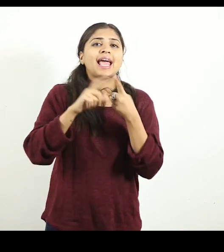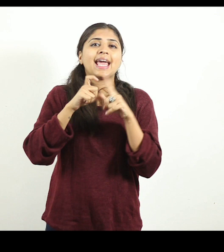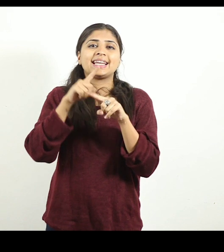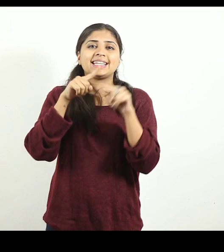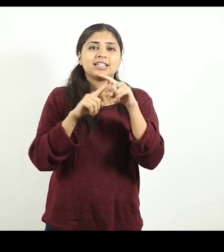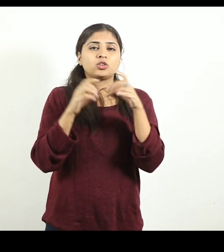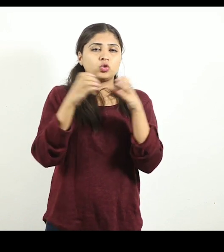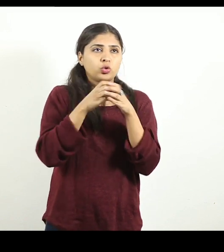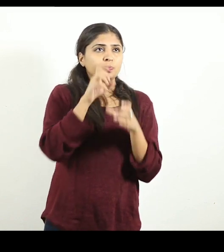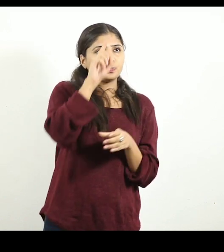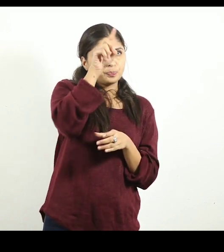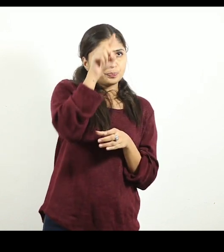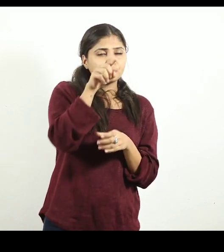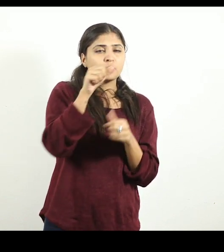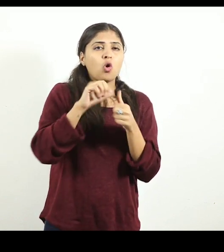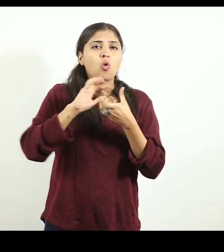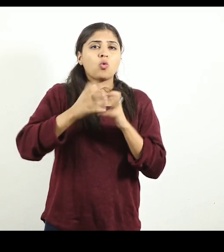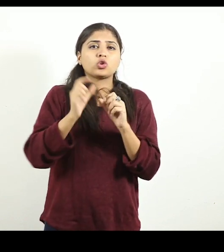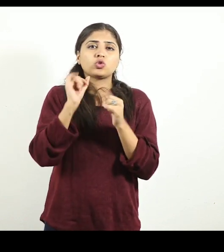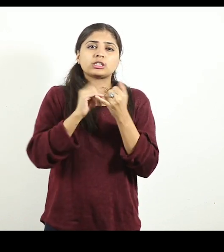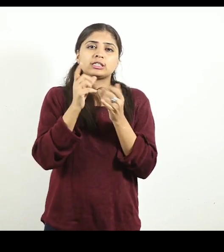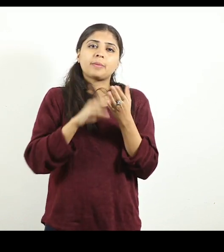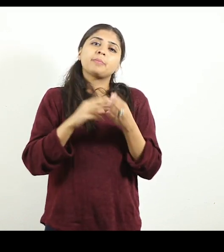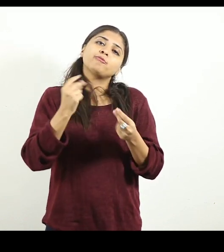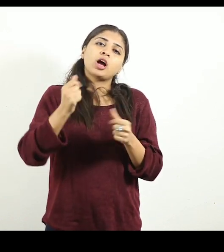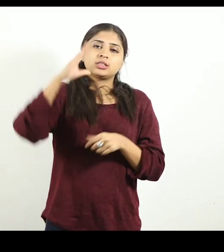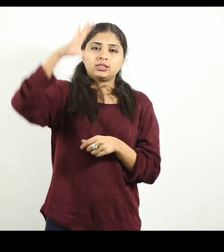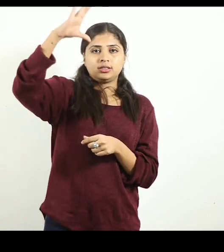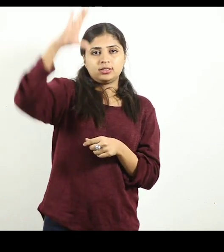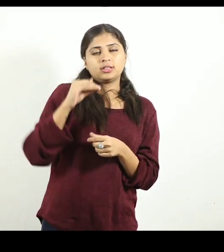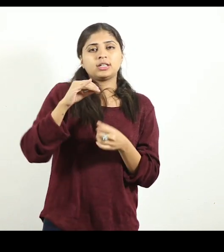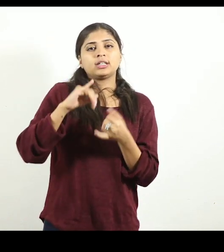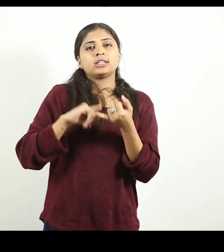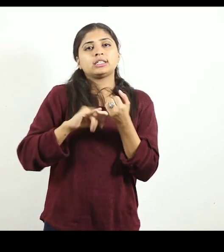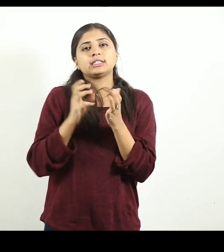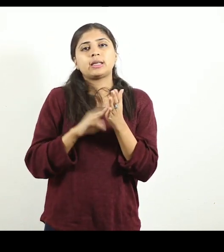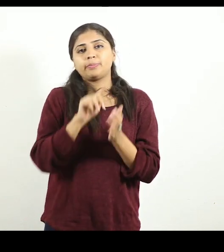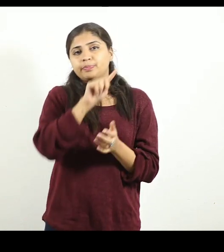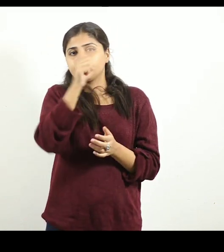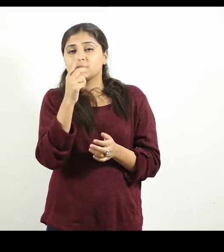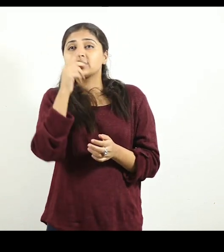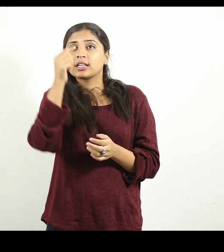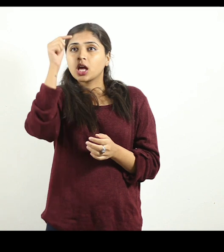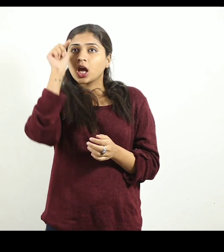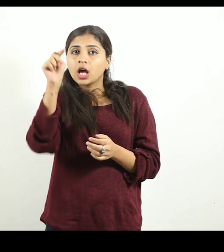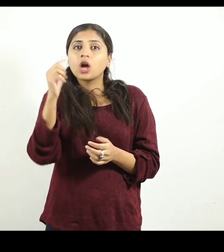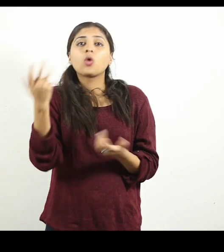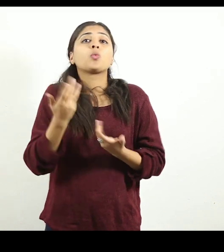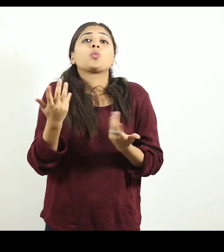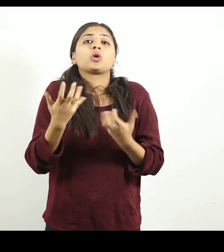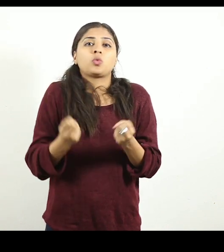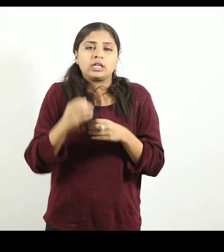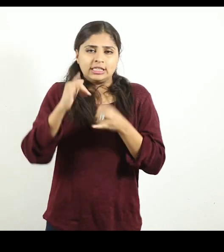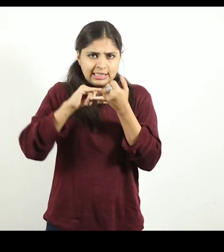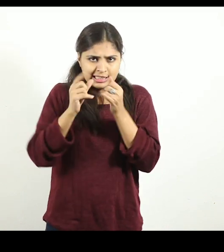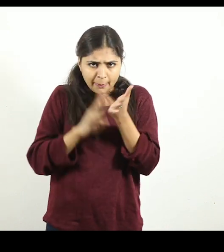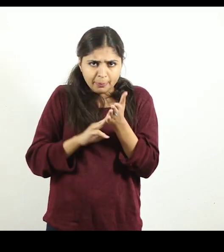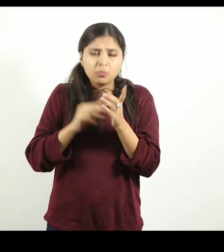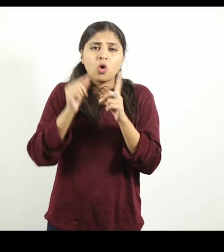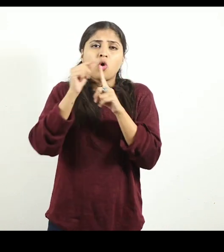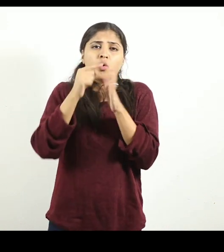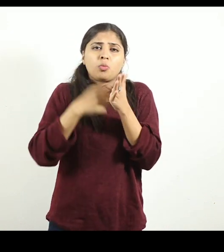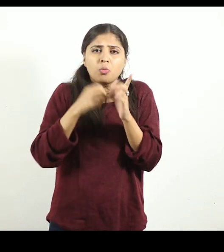group. Click AutoSum to sum your numbers or click the arrow next to AutoSum to select a function that you want to